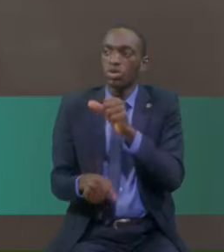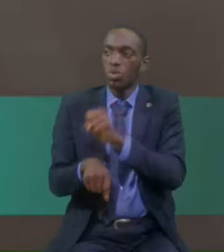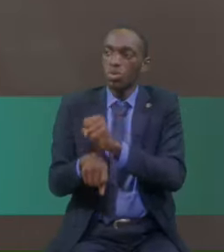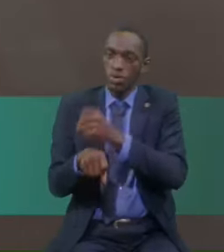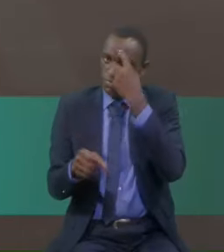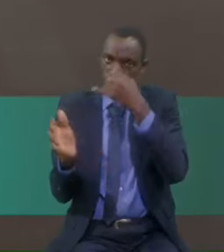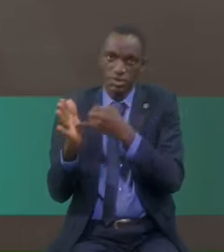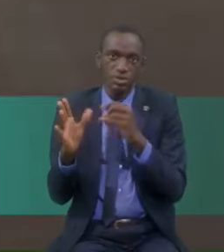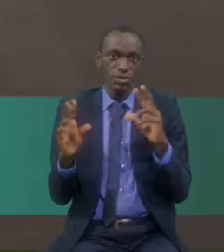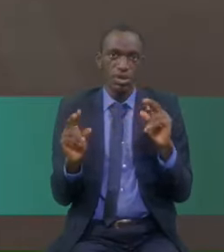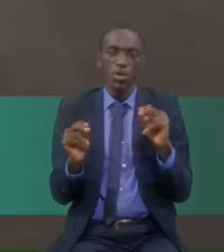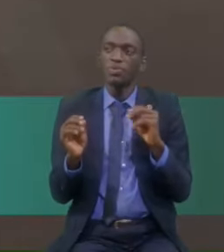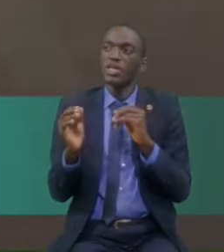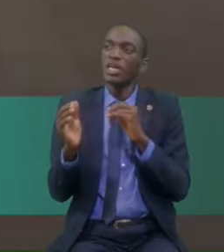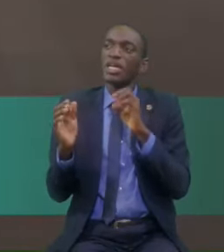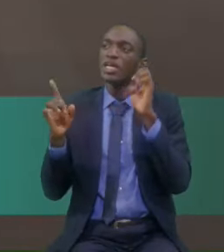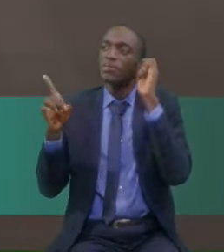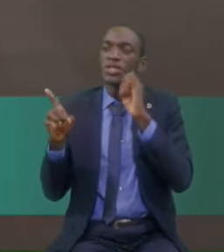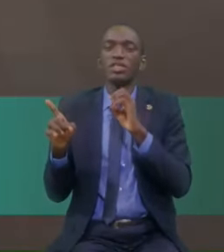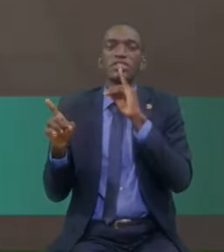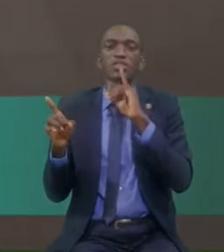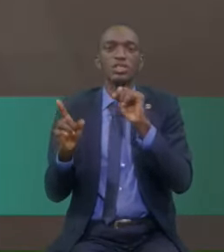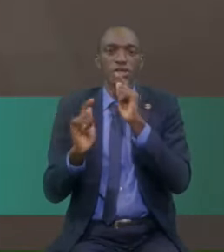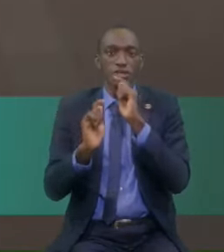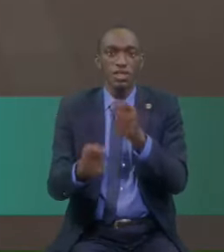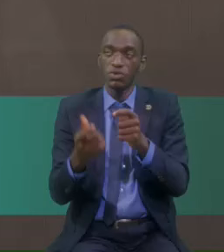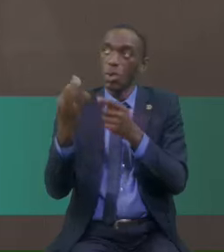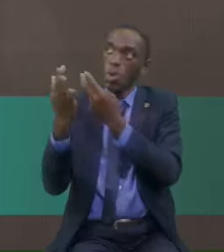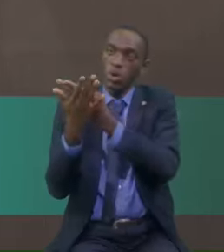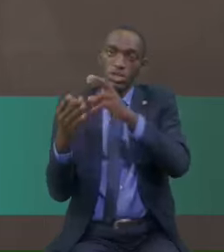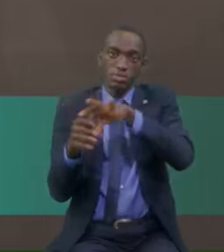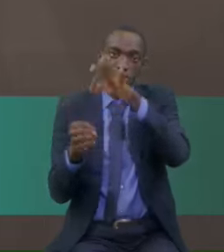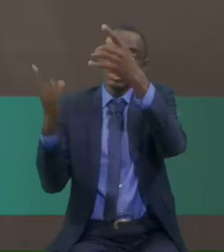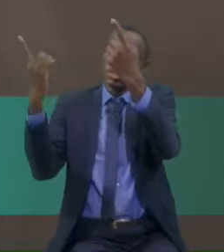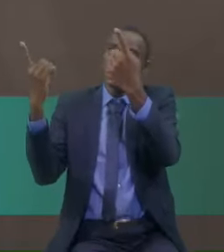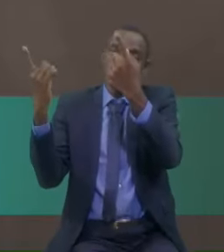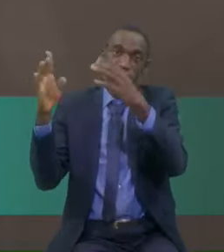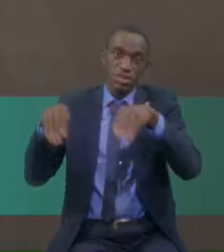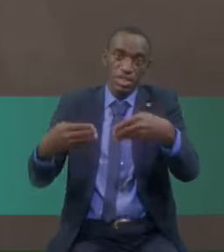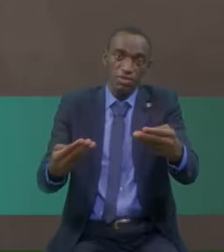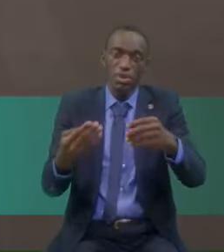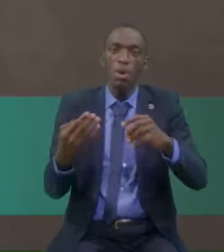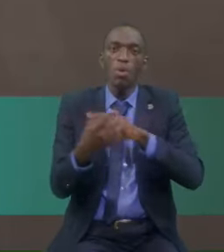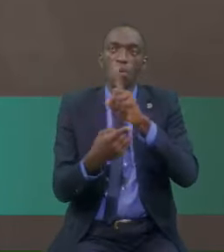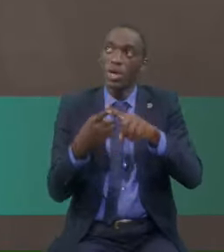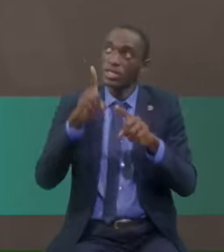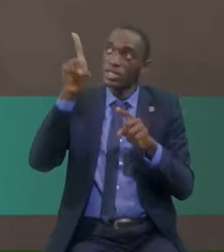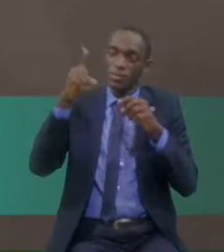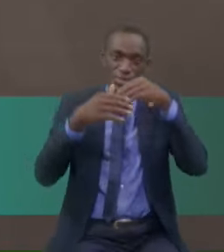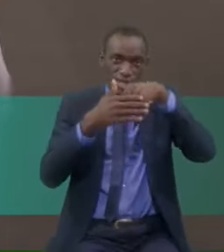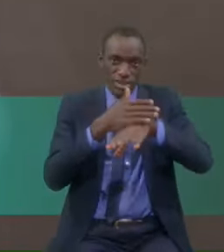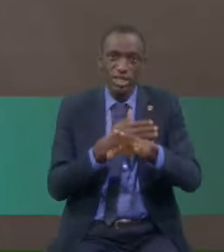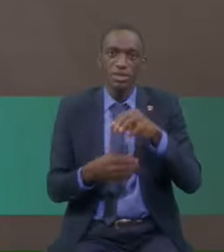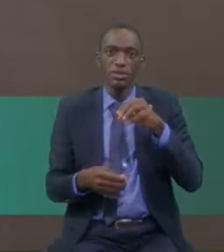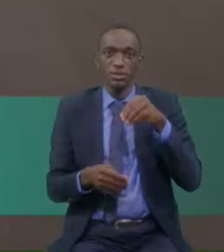when he enters in a greater measure. And the Spirit of God is allowed to walk and